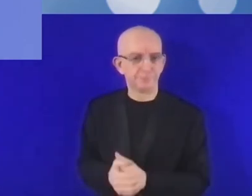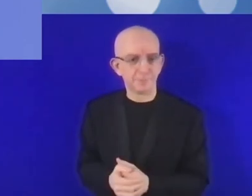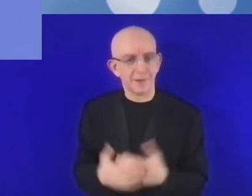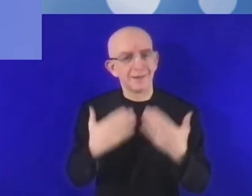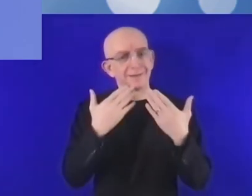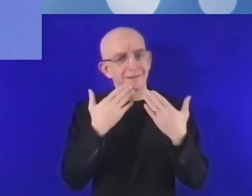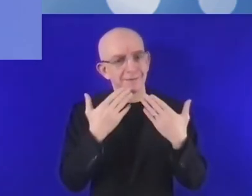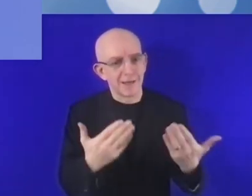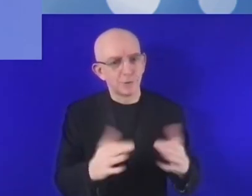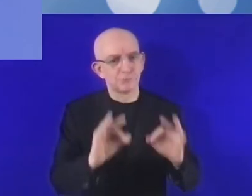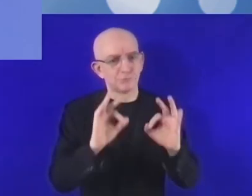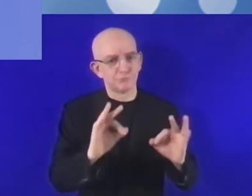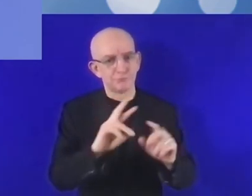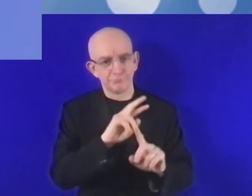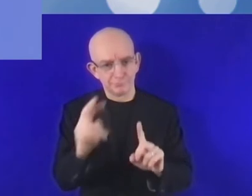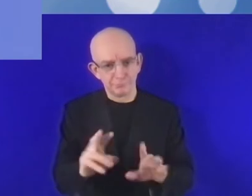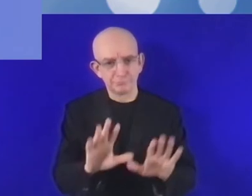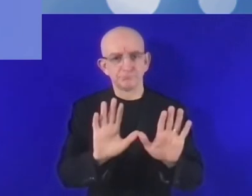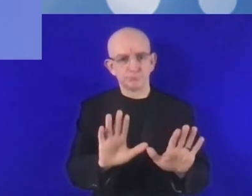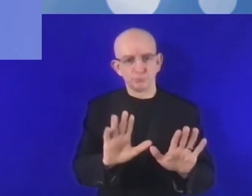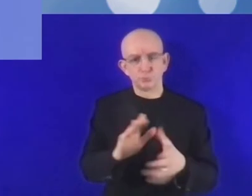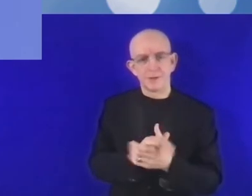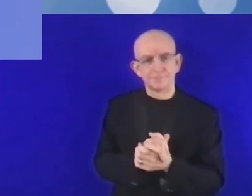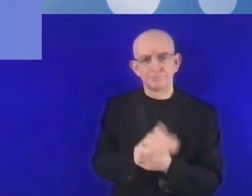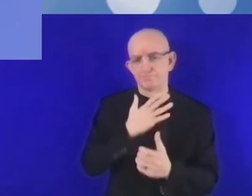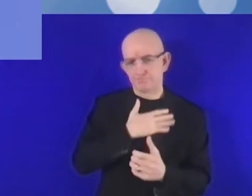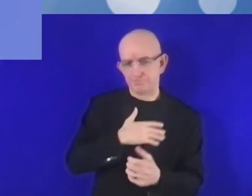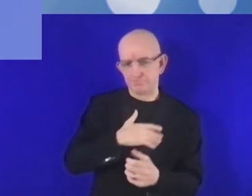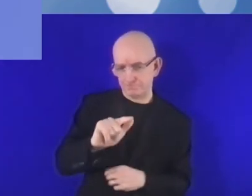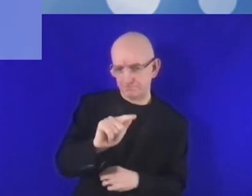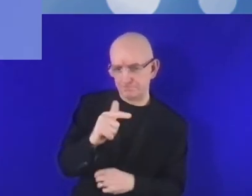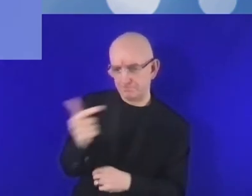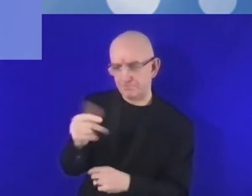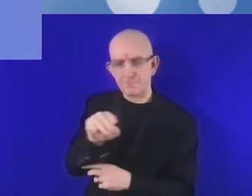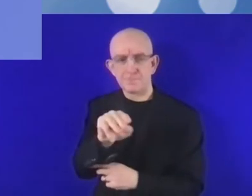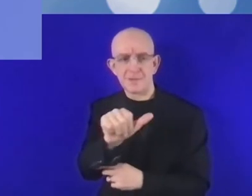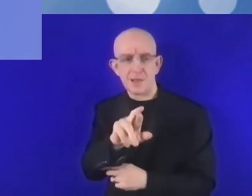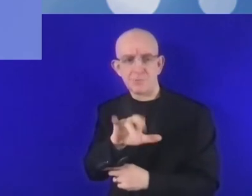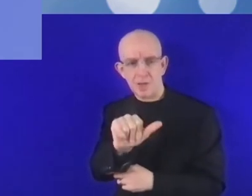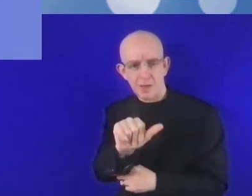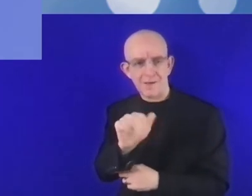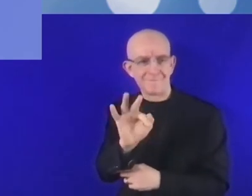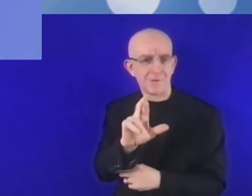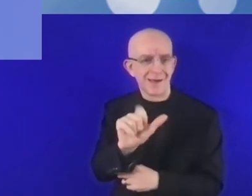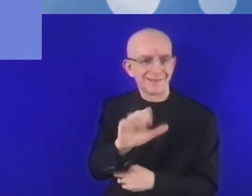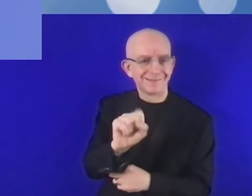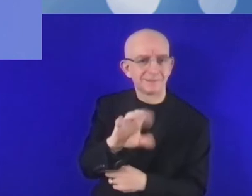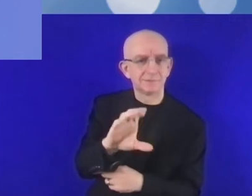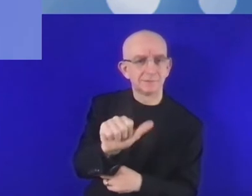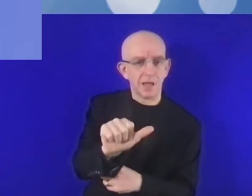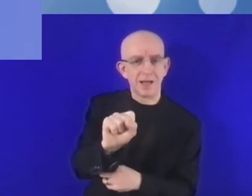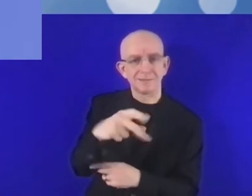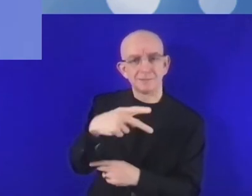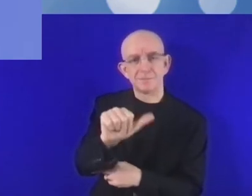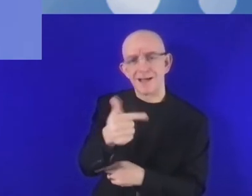answering the same question so if are our startups supported enough and smes advanced enough in digital technologies or